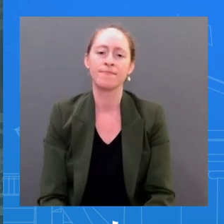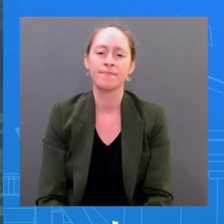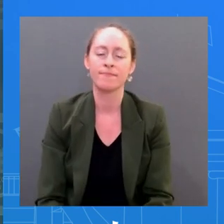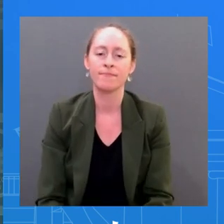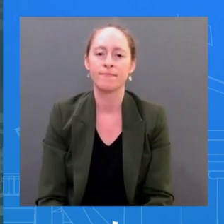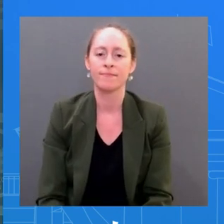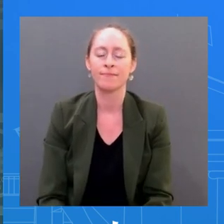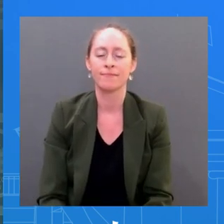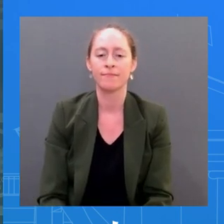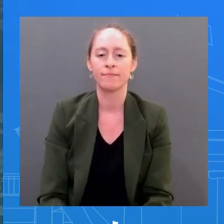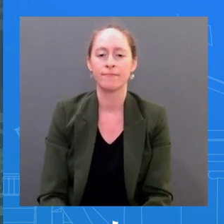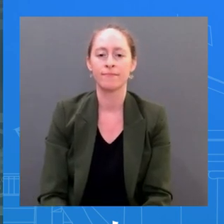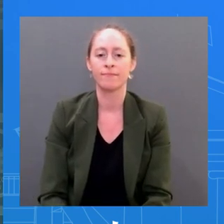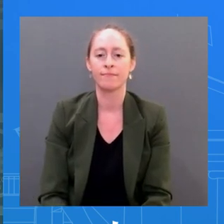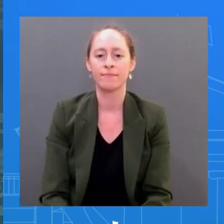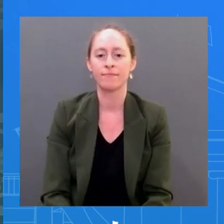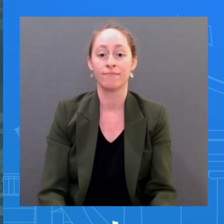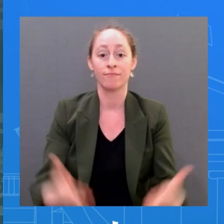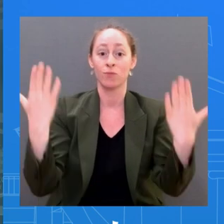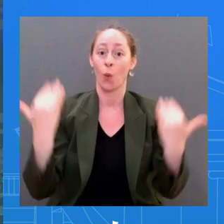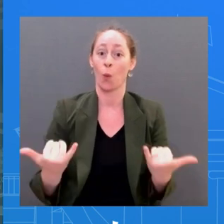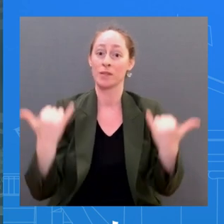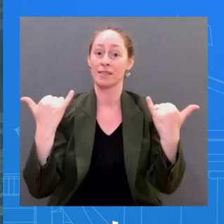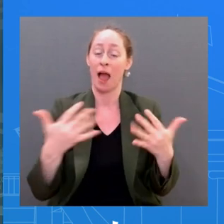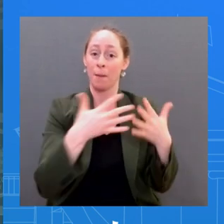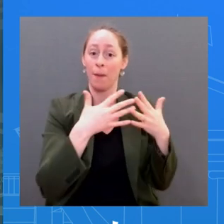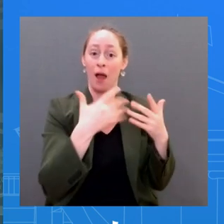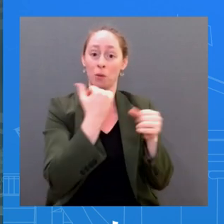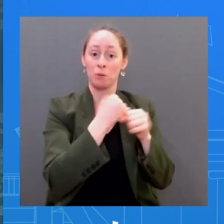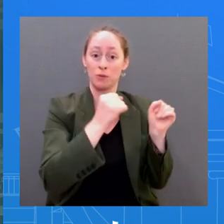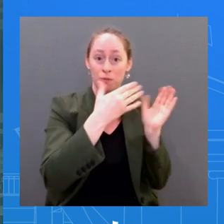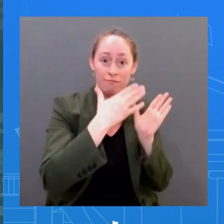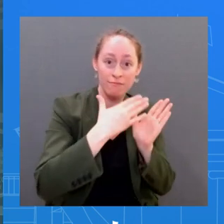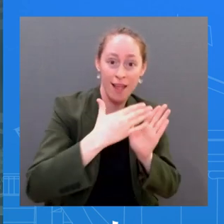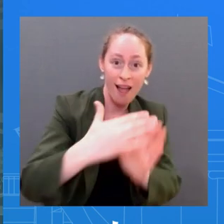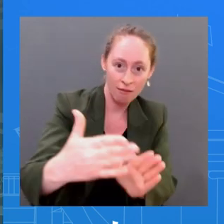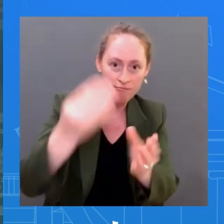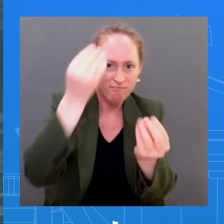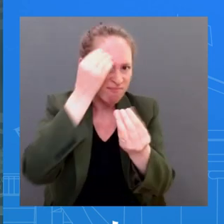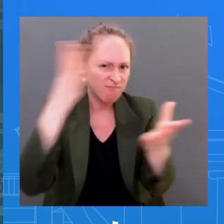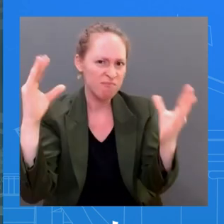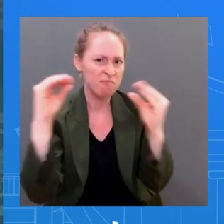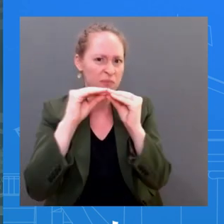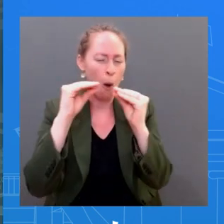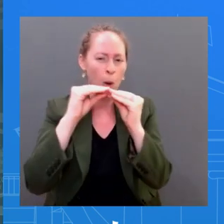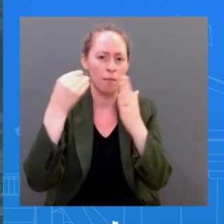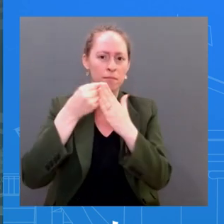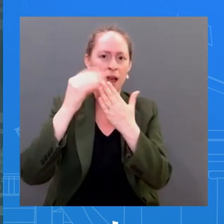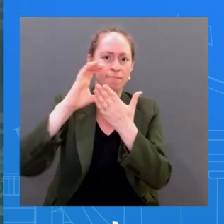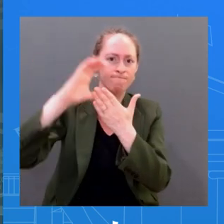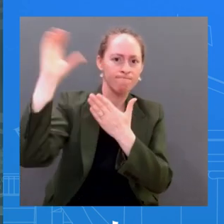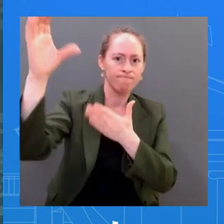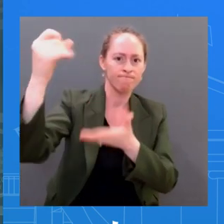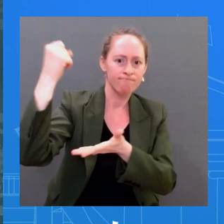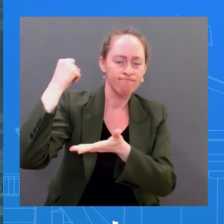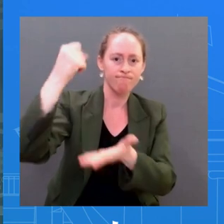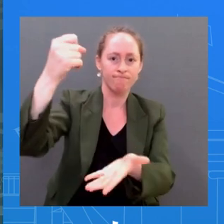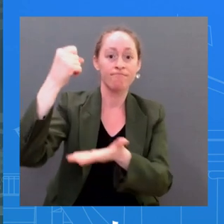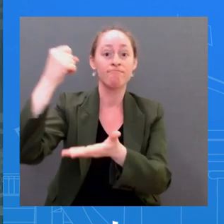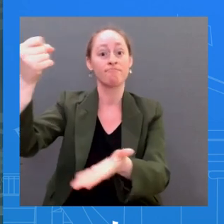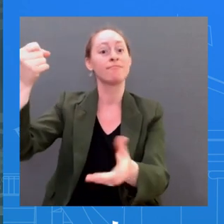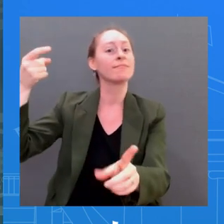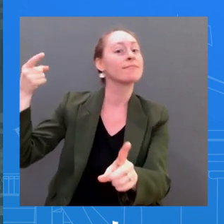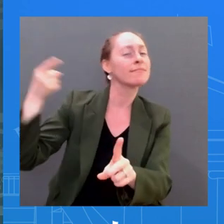help provide every American with access to affordable, high-speed internet. These investments will bring down costs